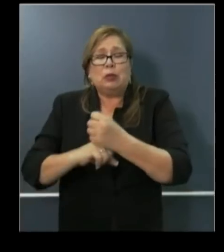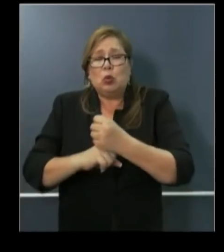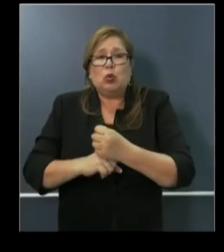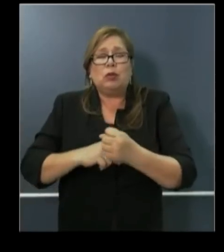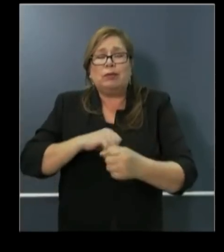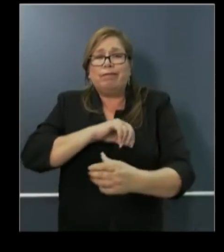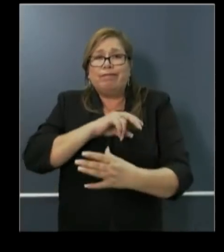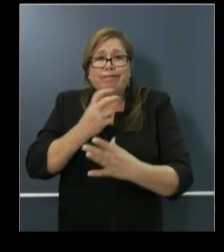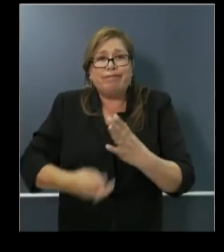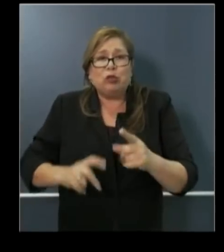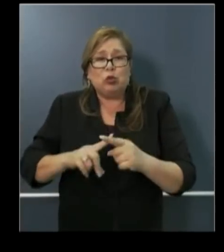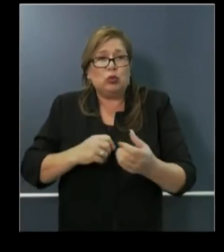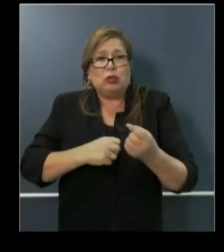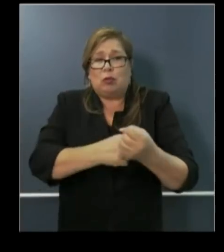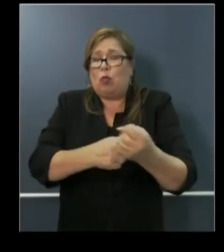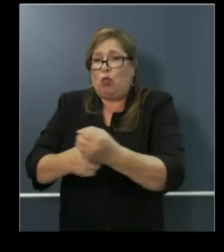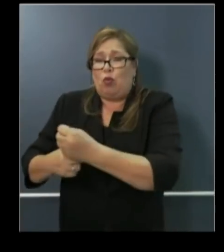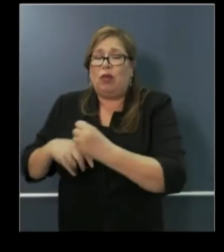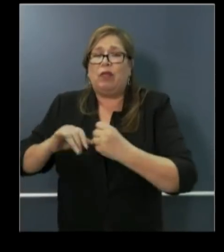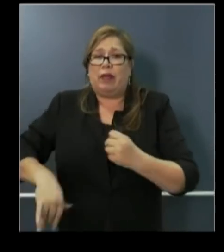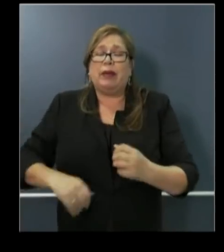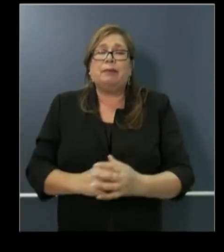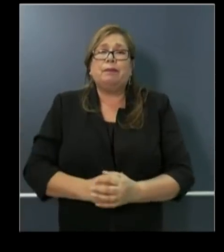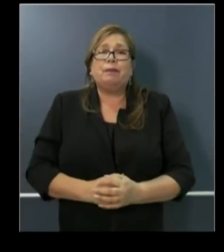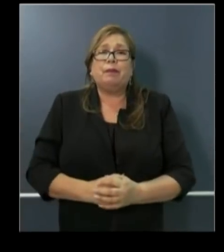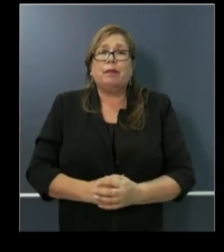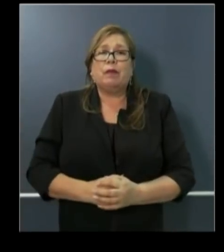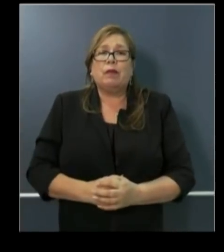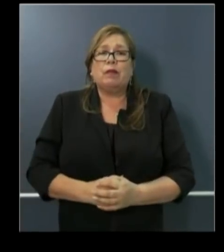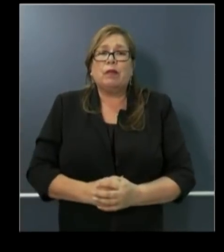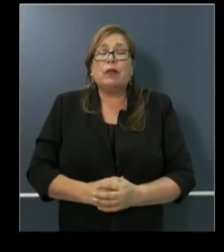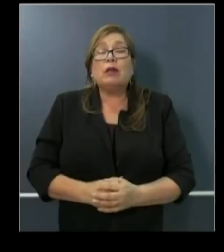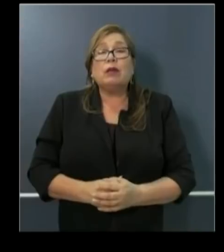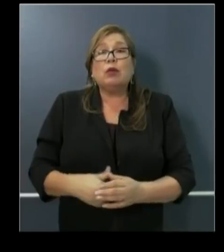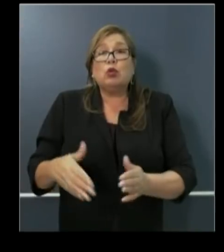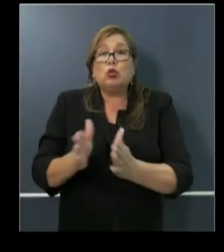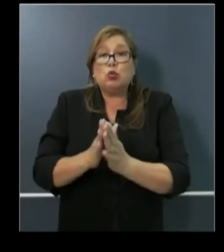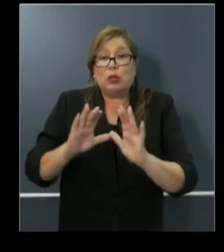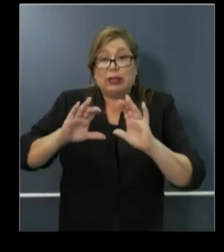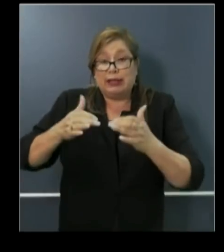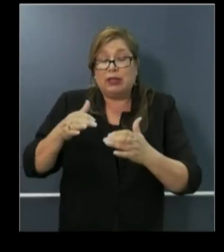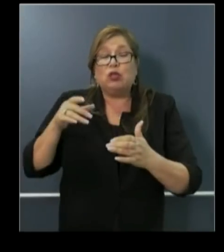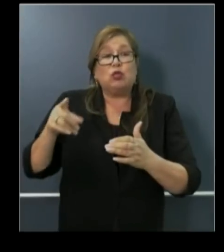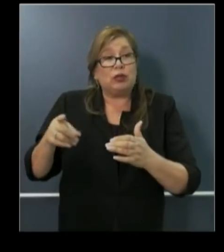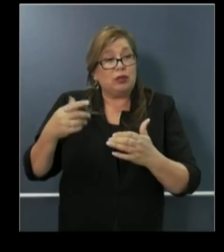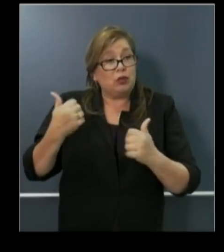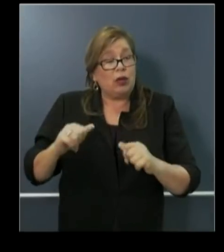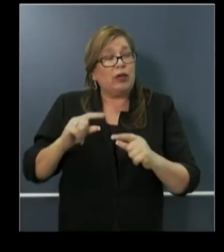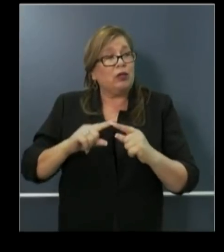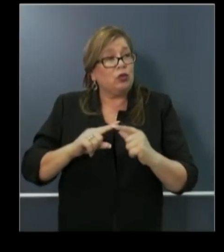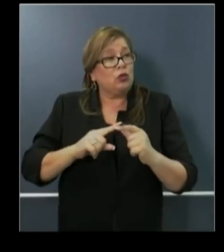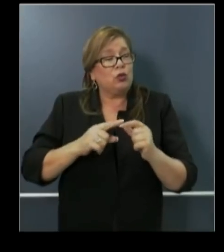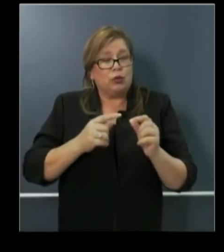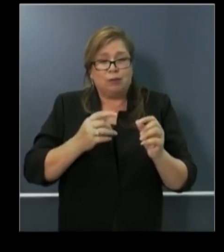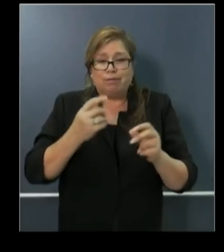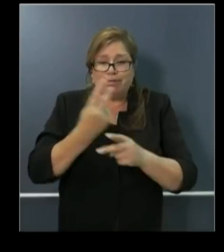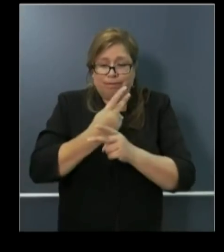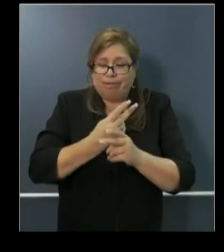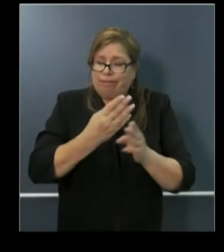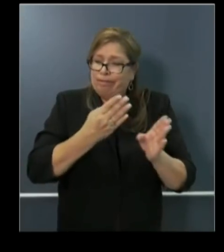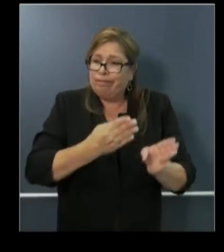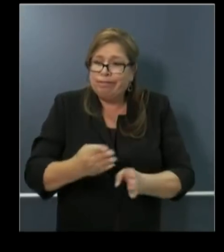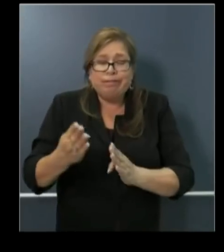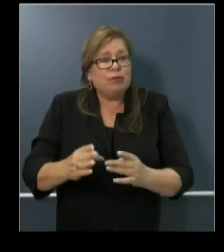work. But districts are also organizing where they can and reaching out to